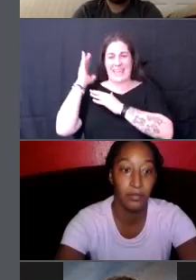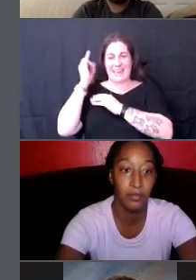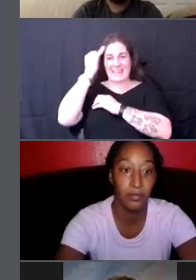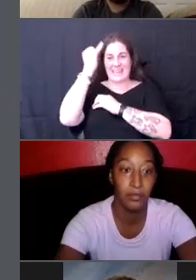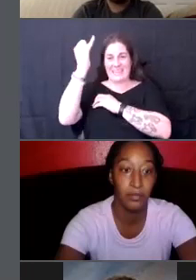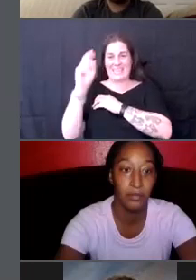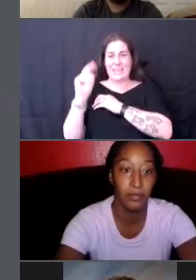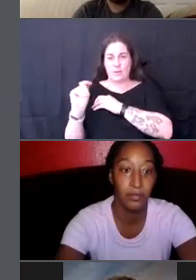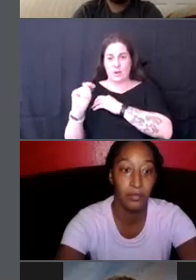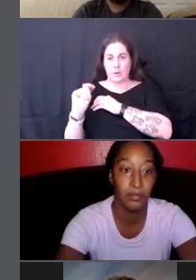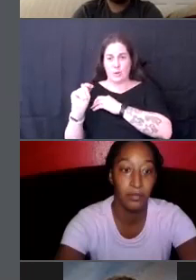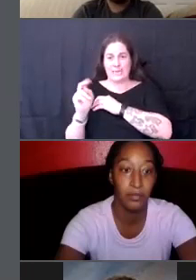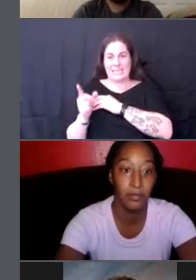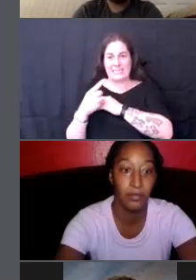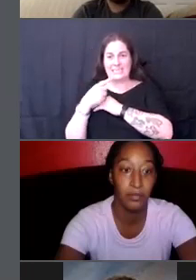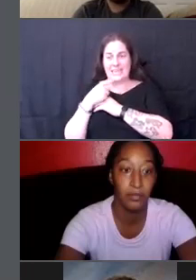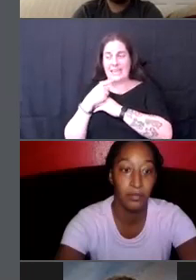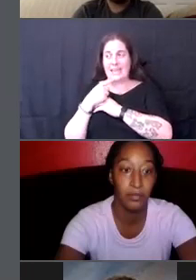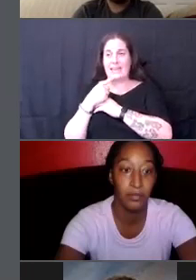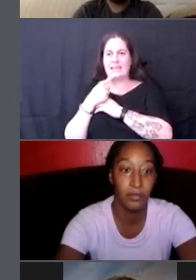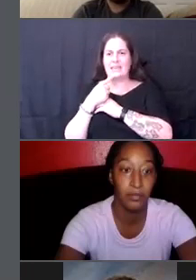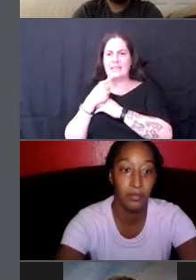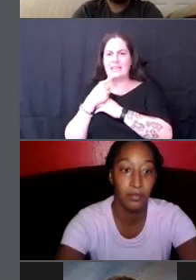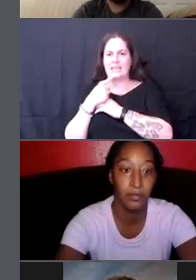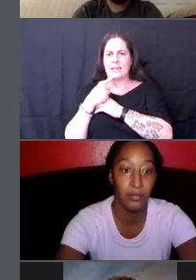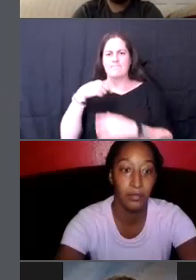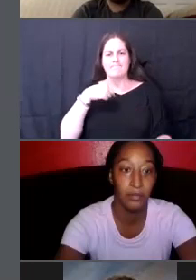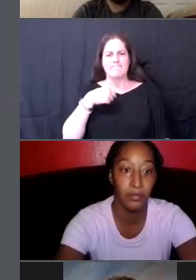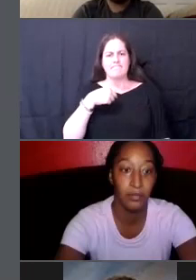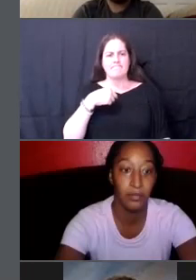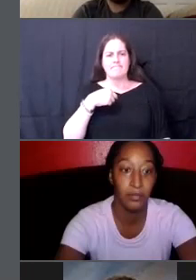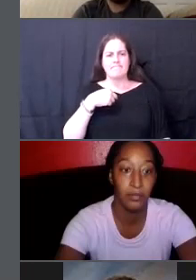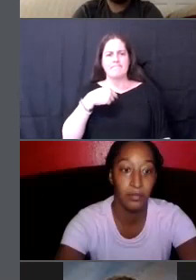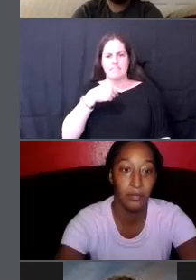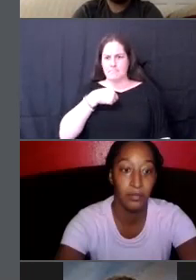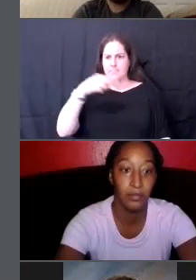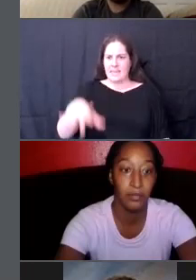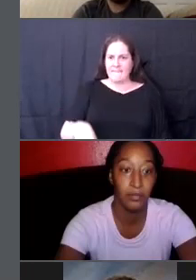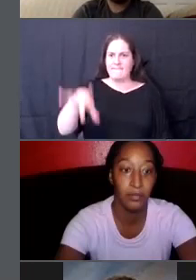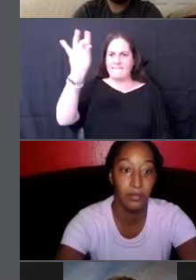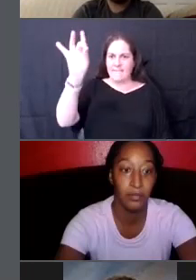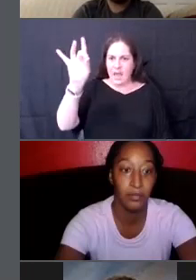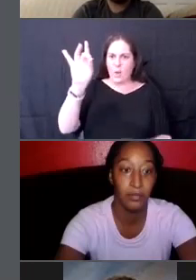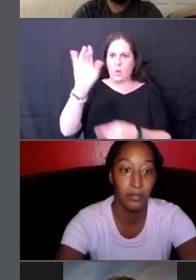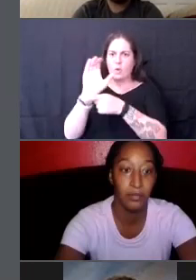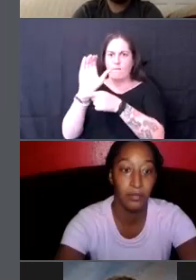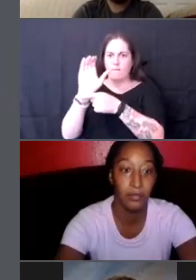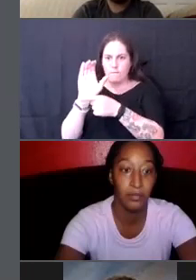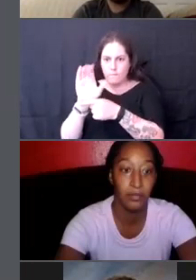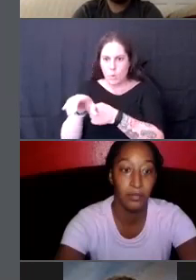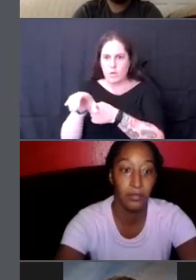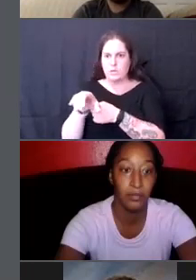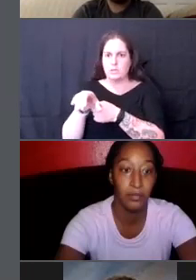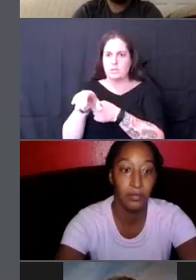to say that I have uncovered a force,